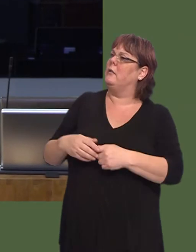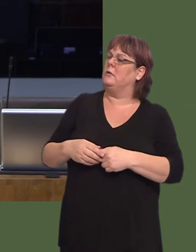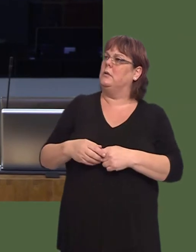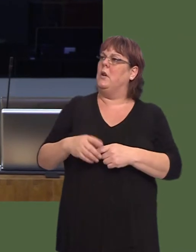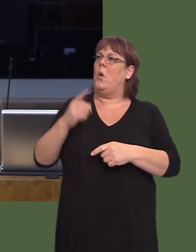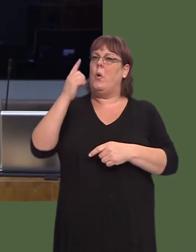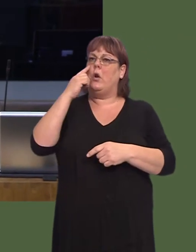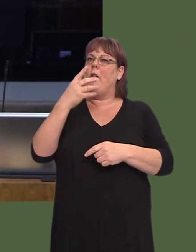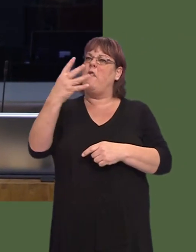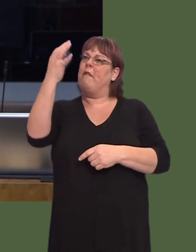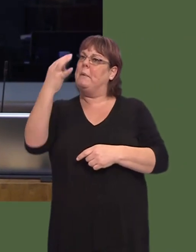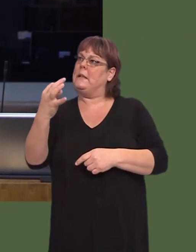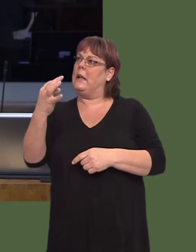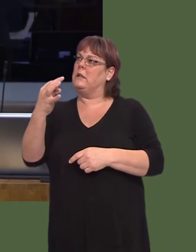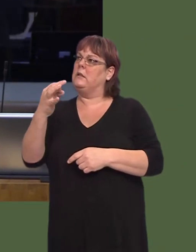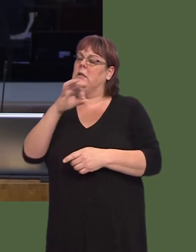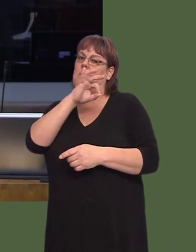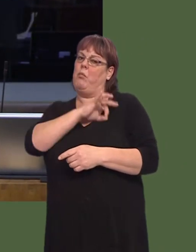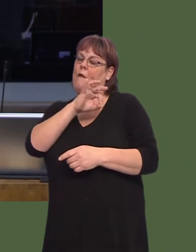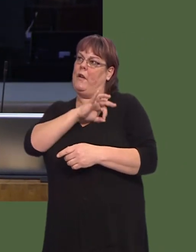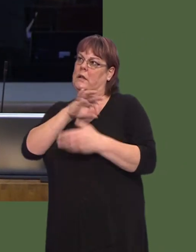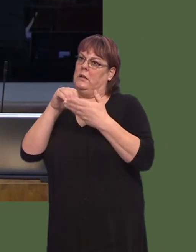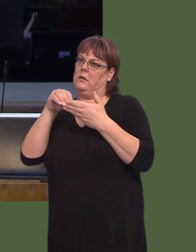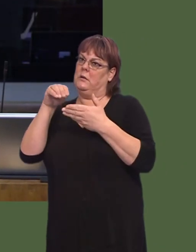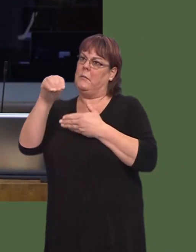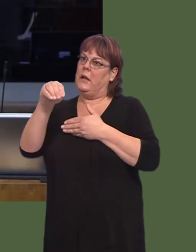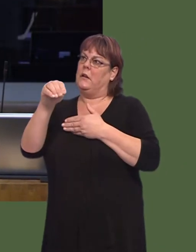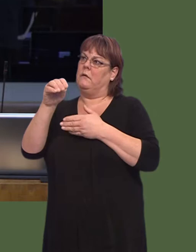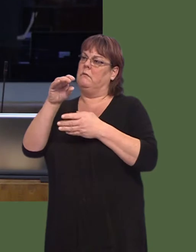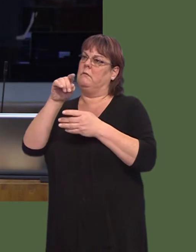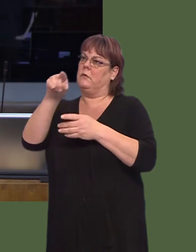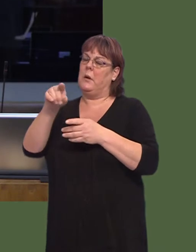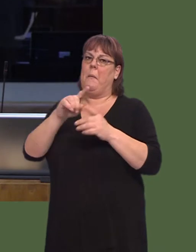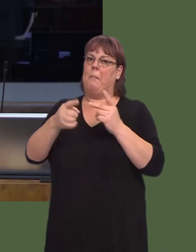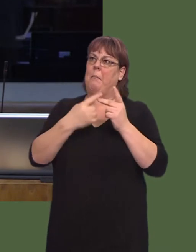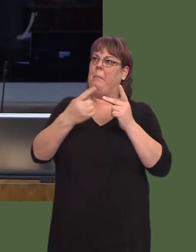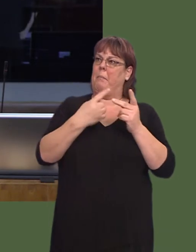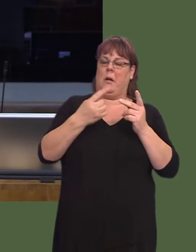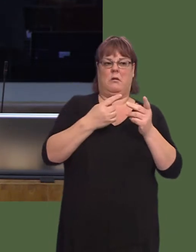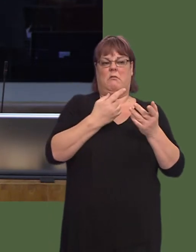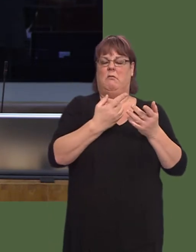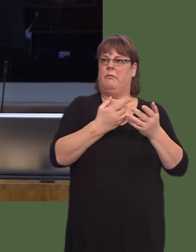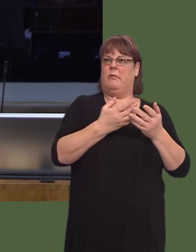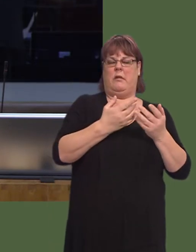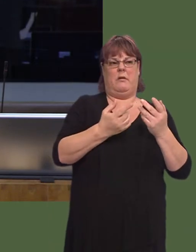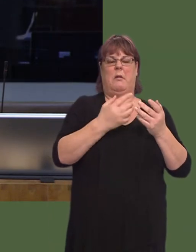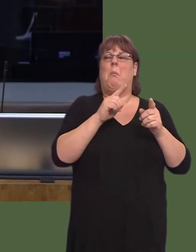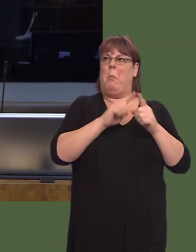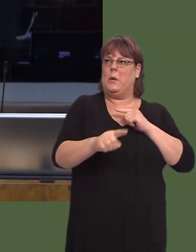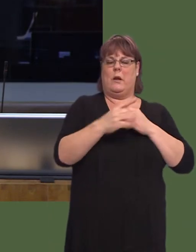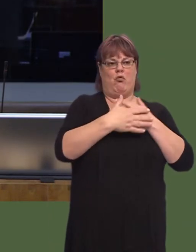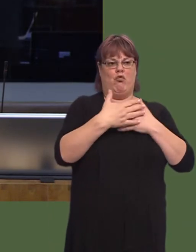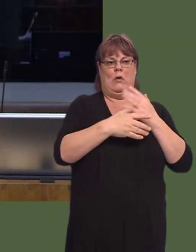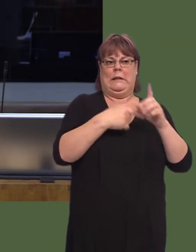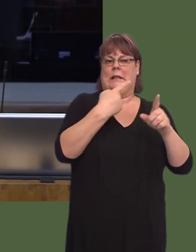bill goes in profits to the electricity companies, 20% in green taxes. So the First Minister is completely wrong. But however bad things